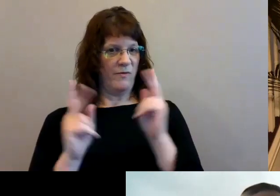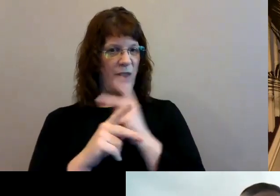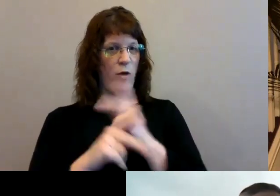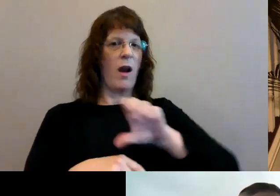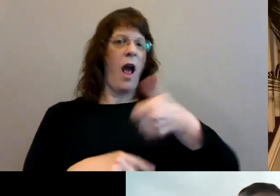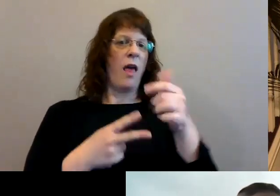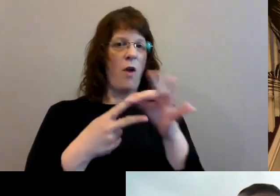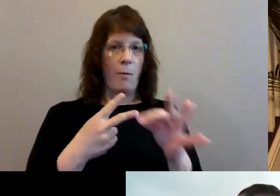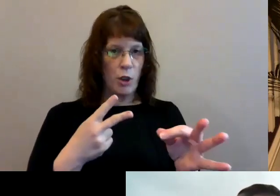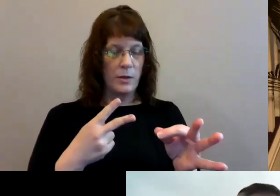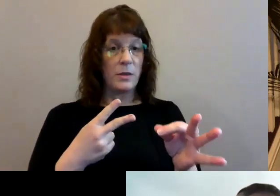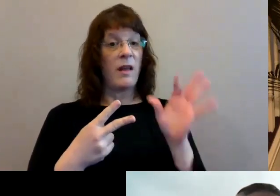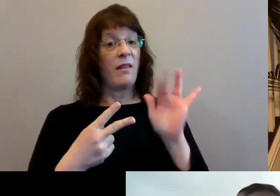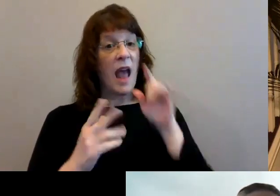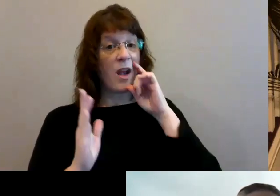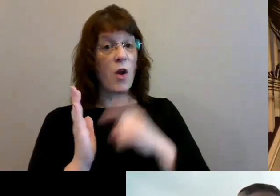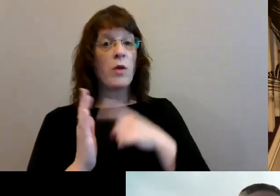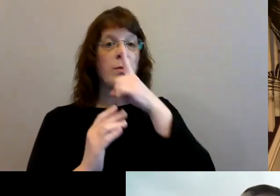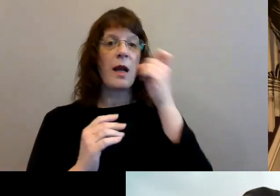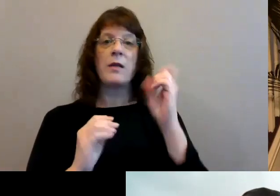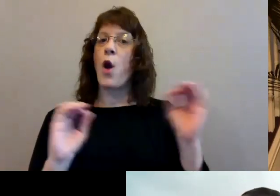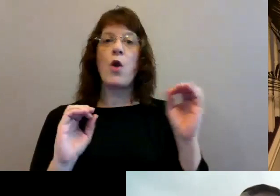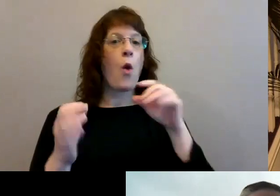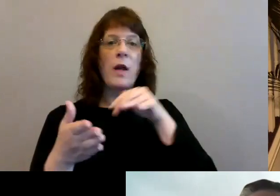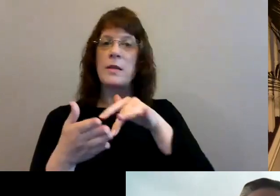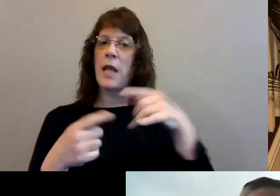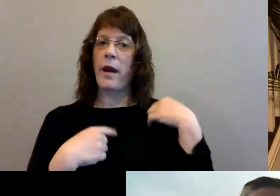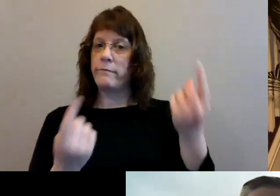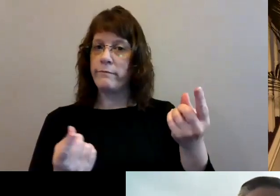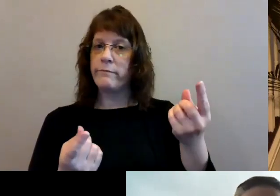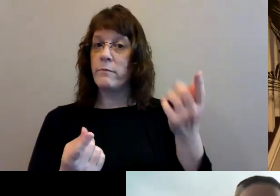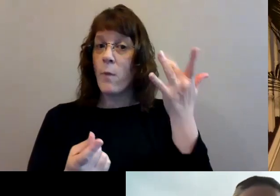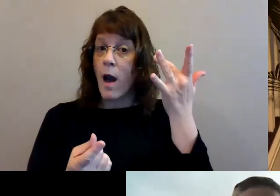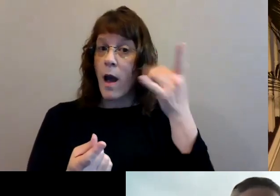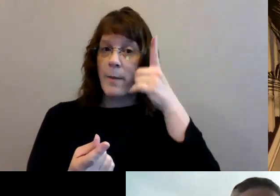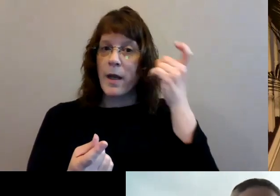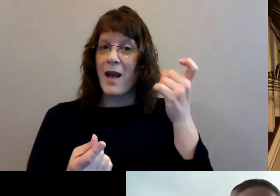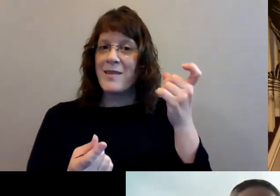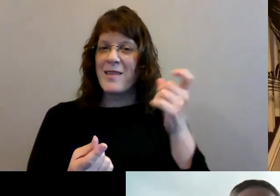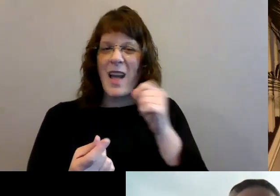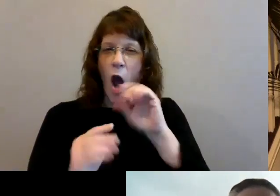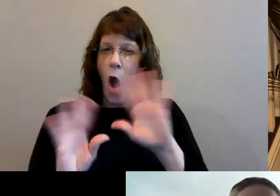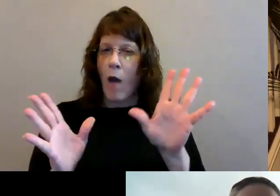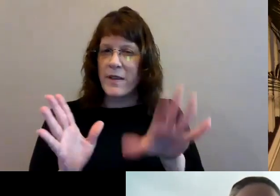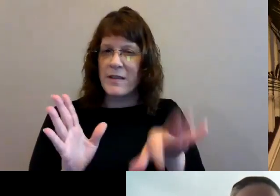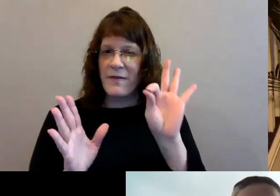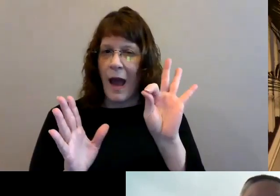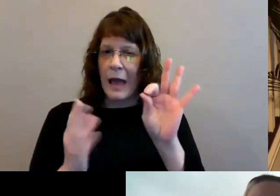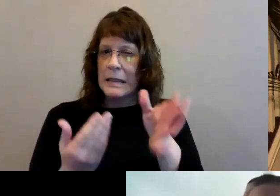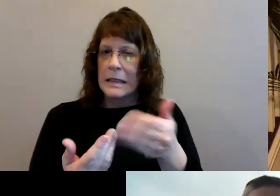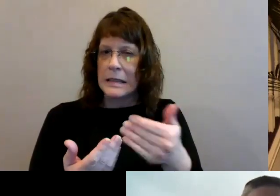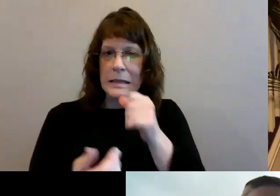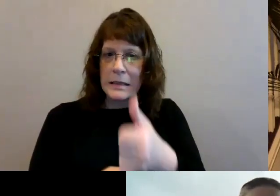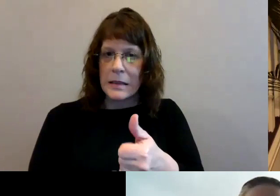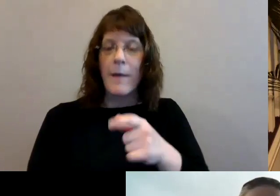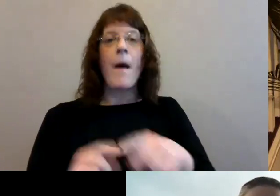option jumped to me because nobody had studied them, most likely because they're not that obvious to find. But